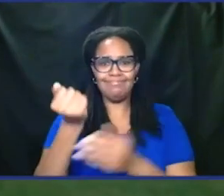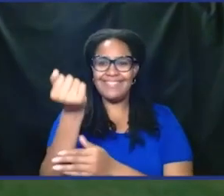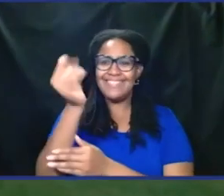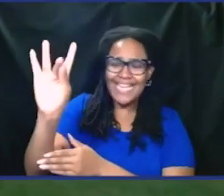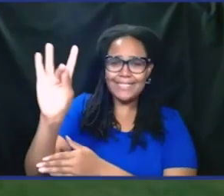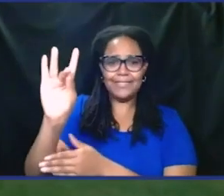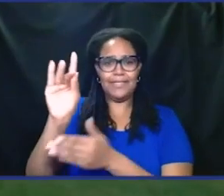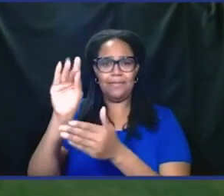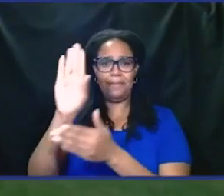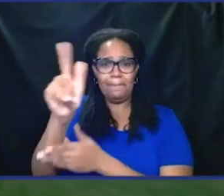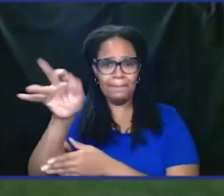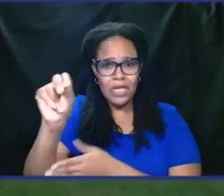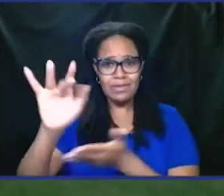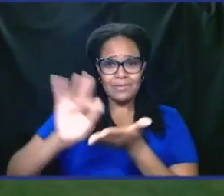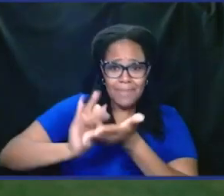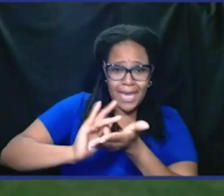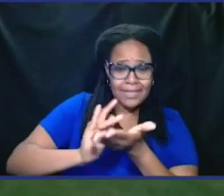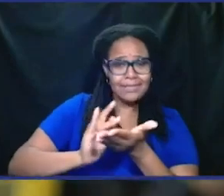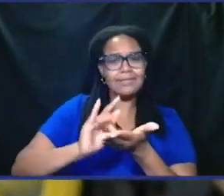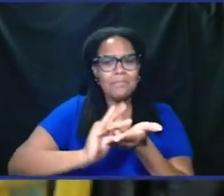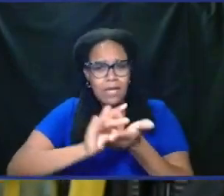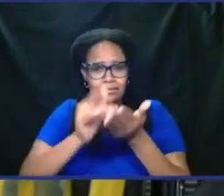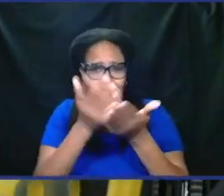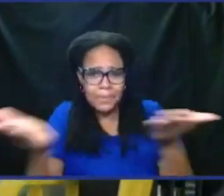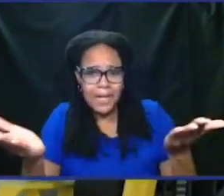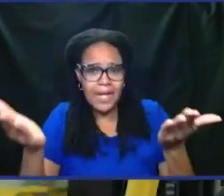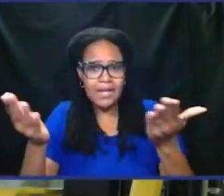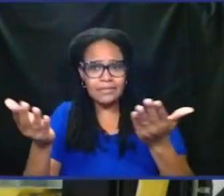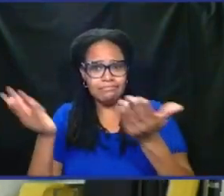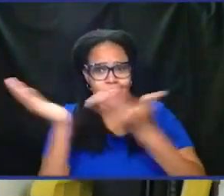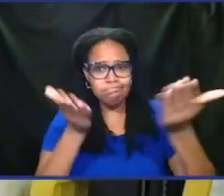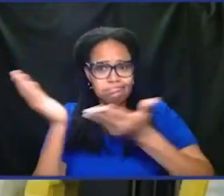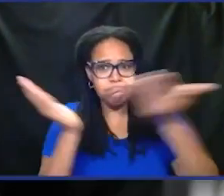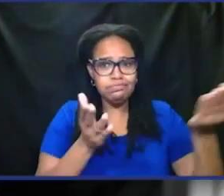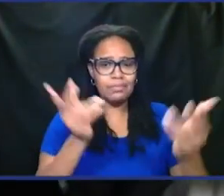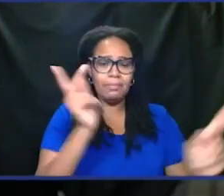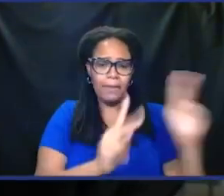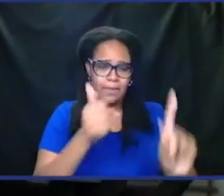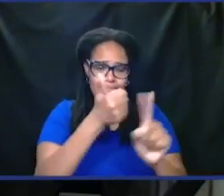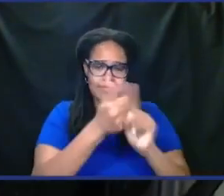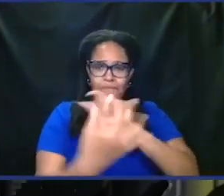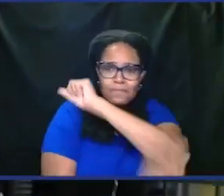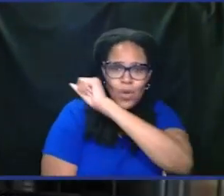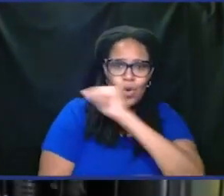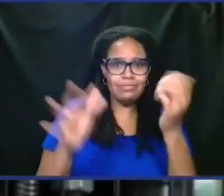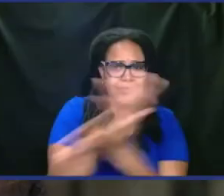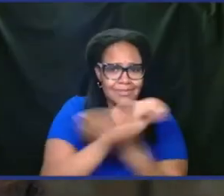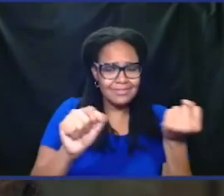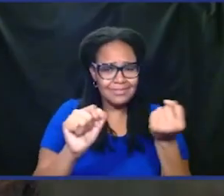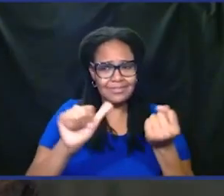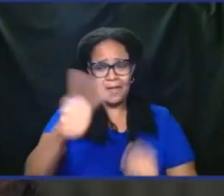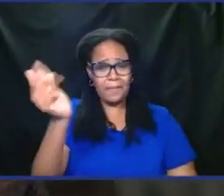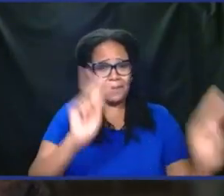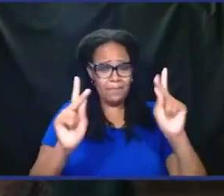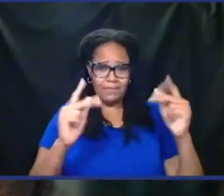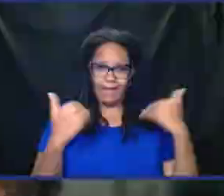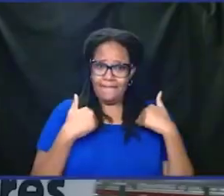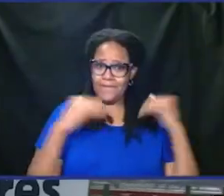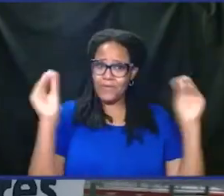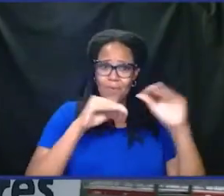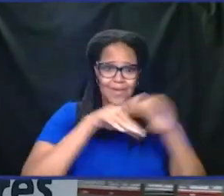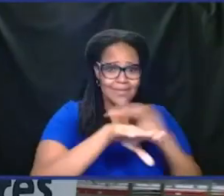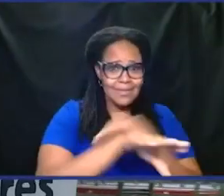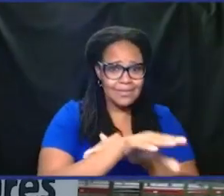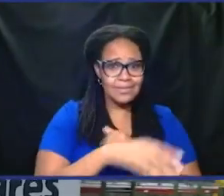people affected by poverty and disaster. People have no other route to health. For millions of people every year, medicine security